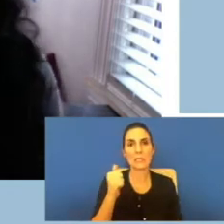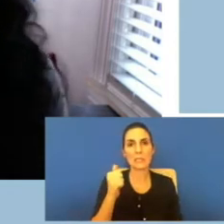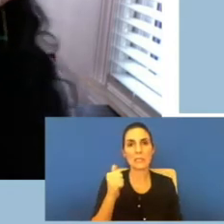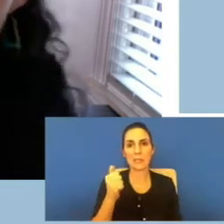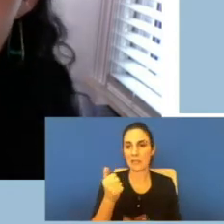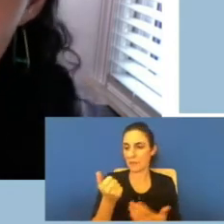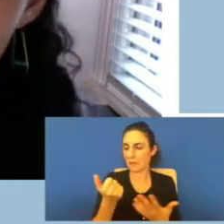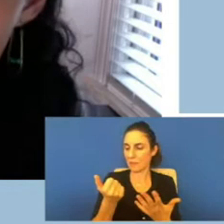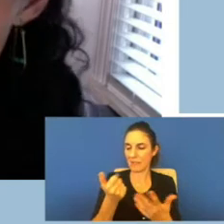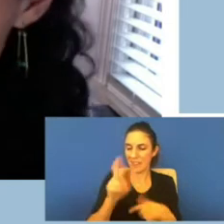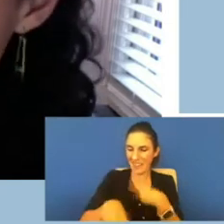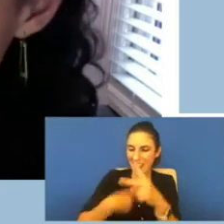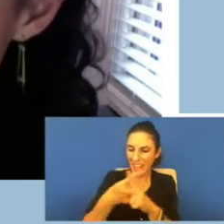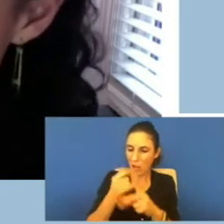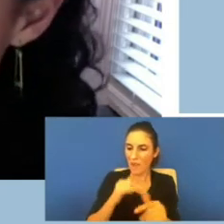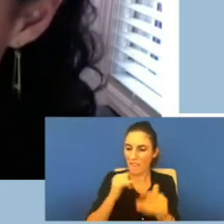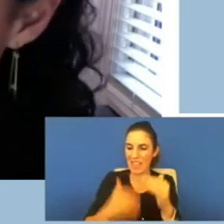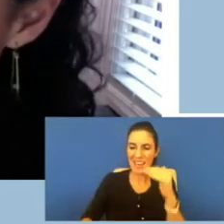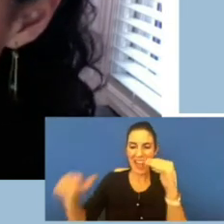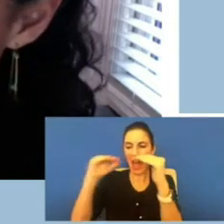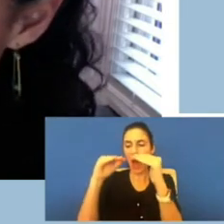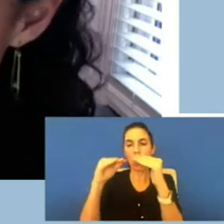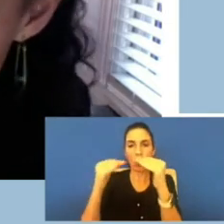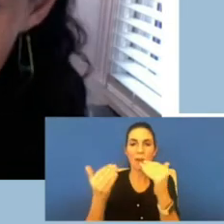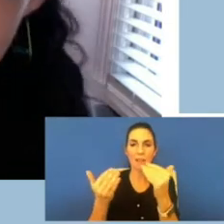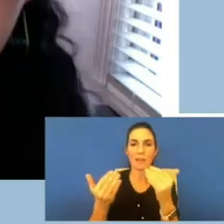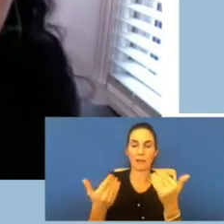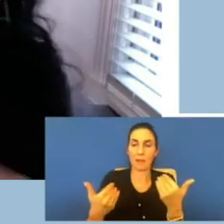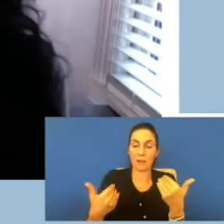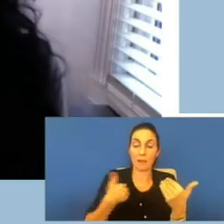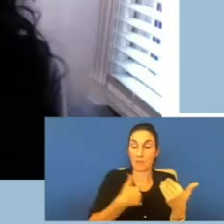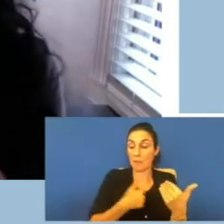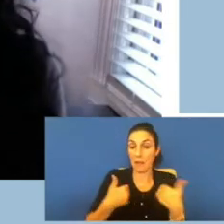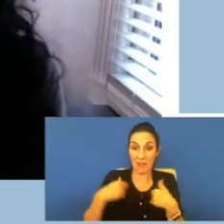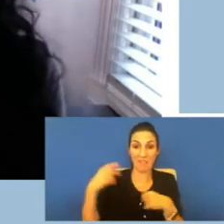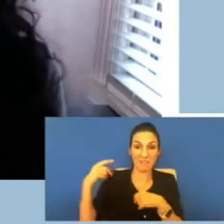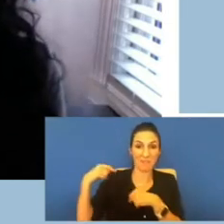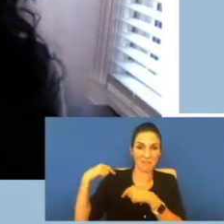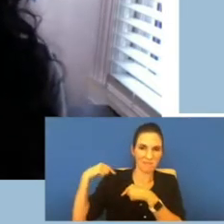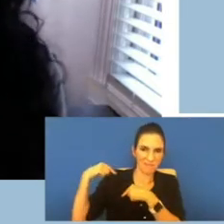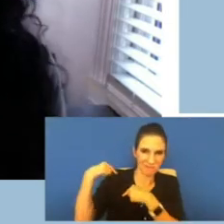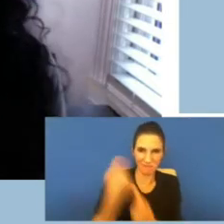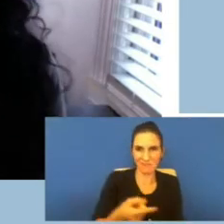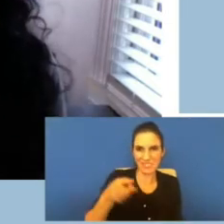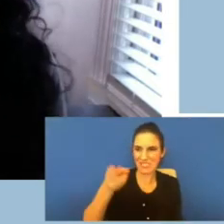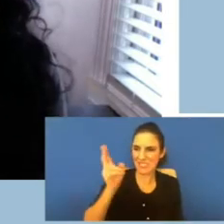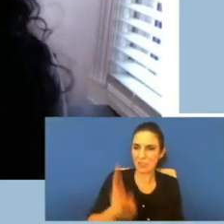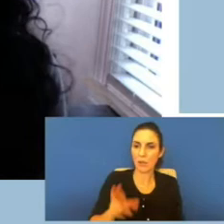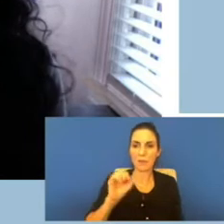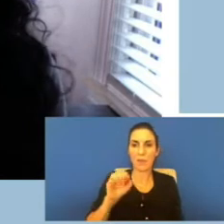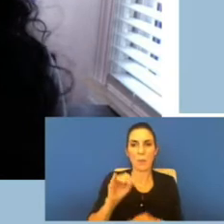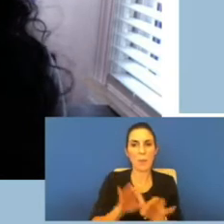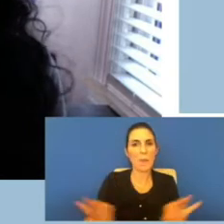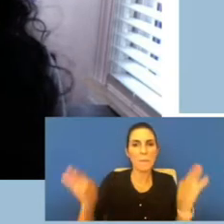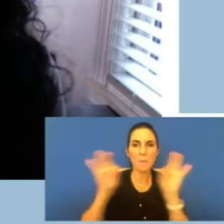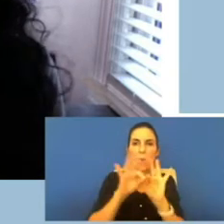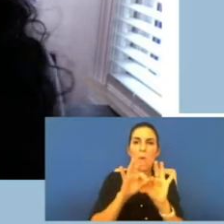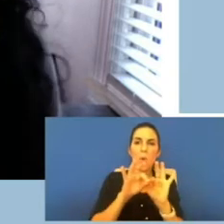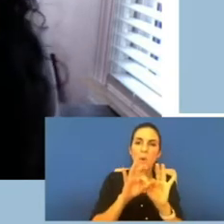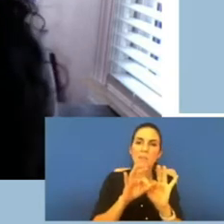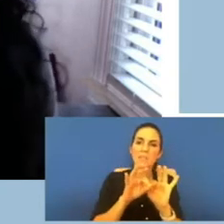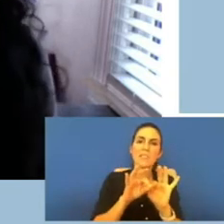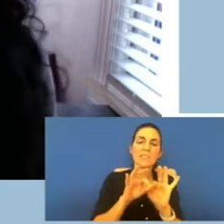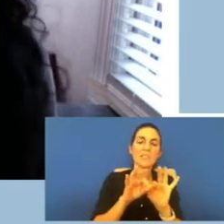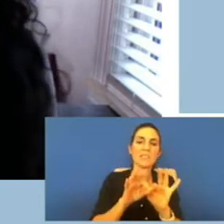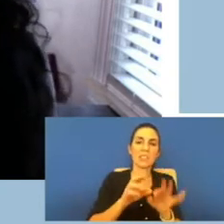inequities that have existed historically and ongoingly in this country. And so I just think it's important to kind of name that